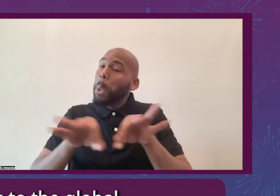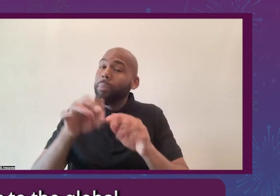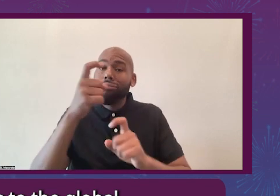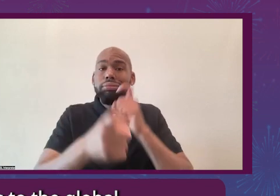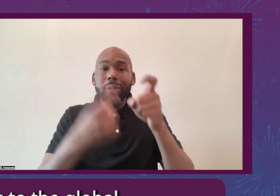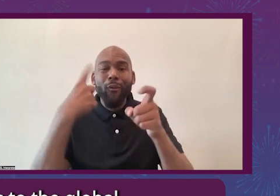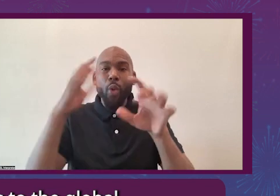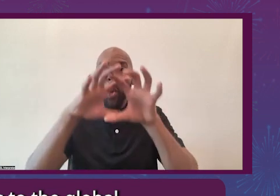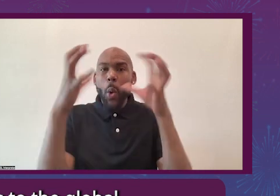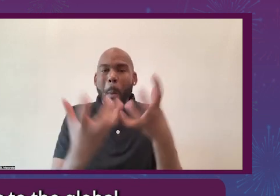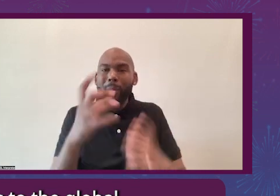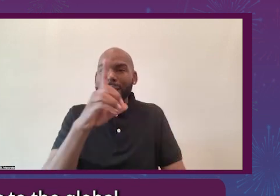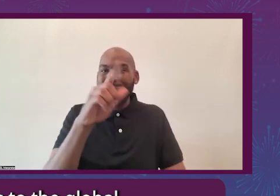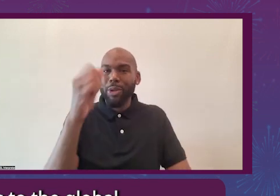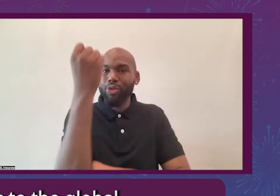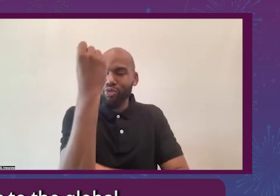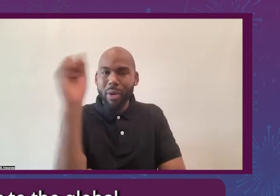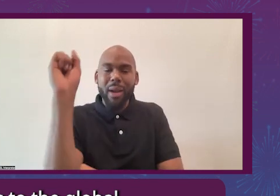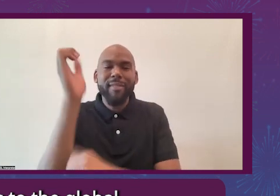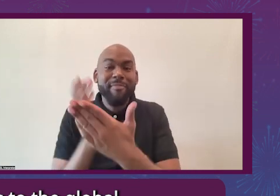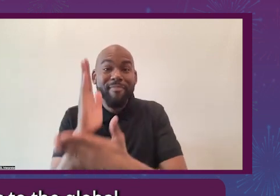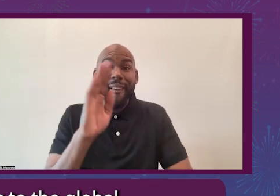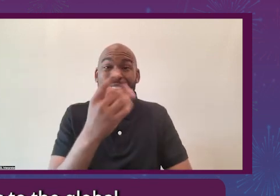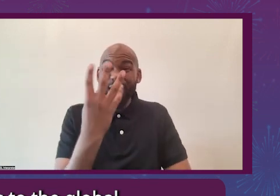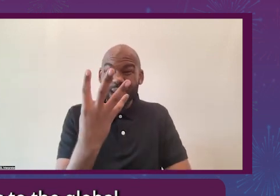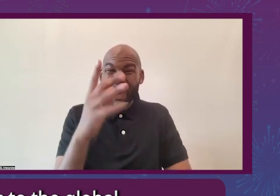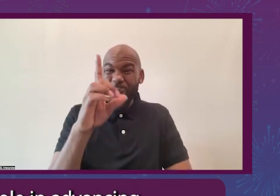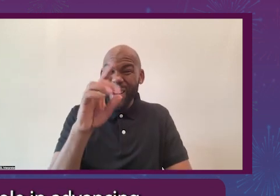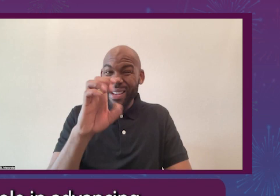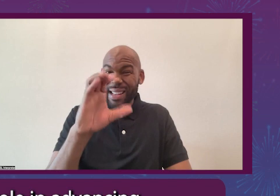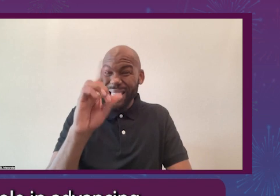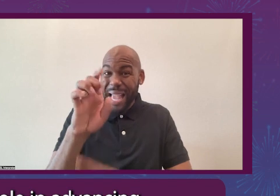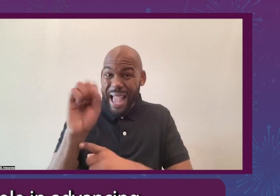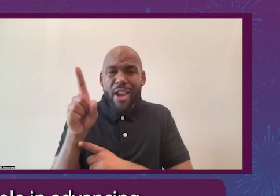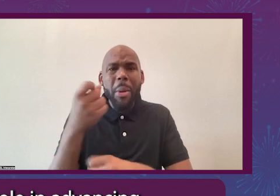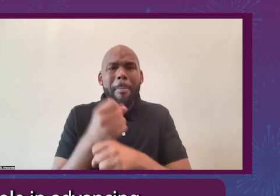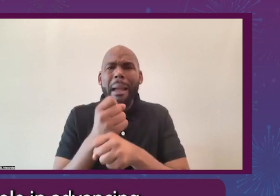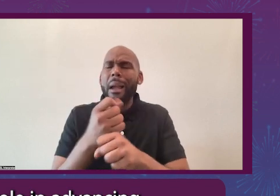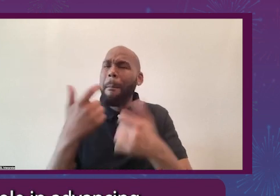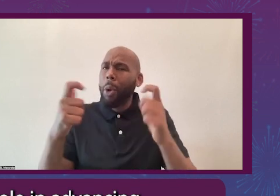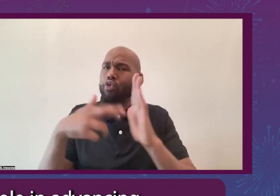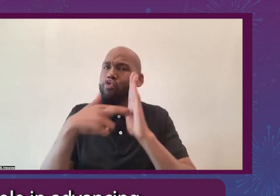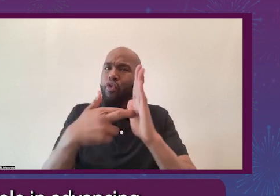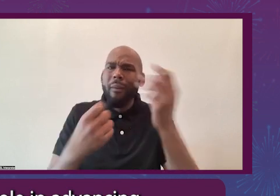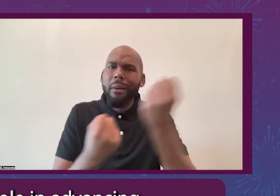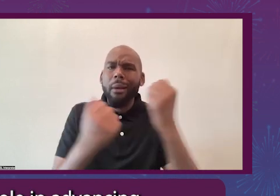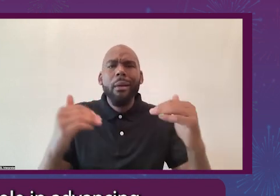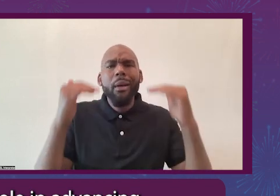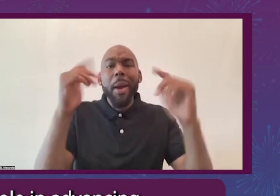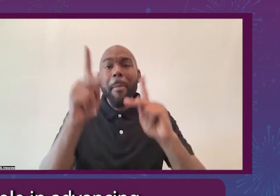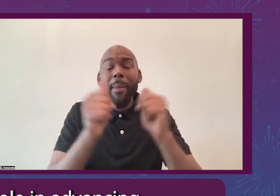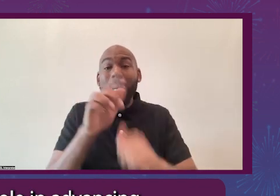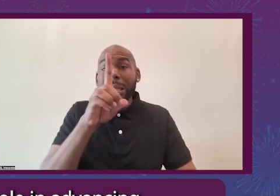invaluable contributions to the global disability rights movement. Over the past 4 decades, you have played a pivotal role in advancing the